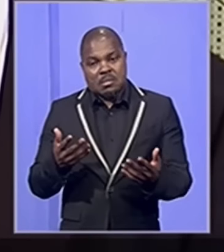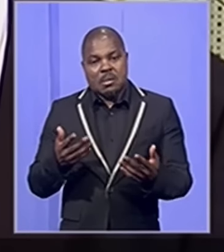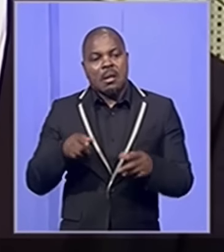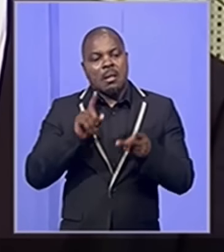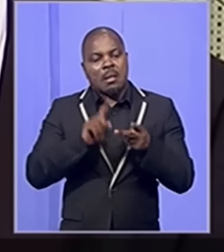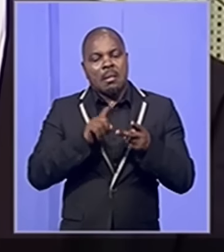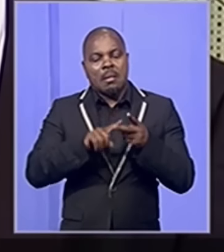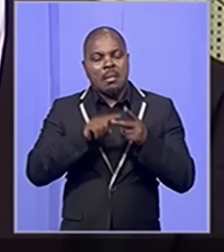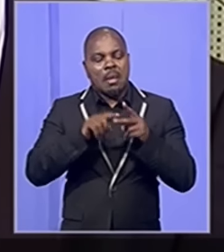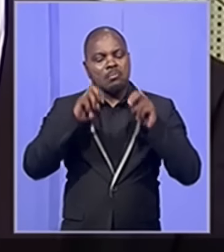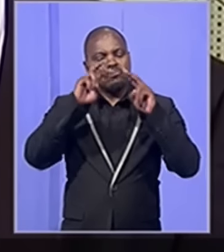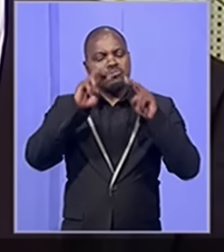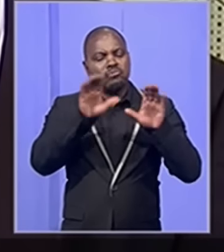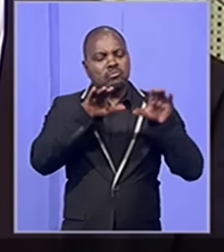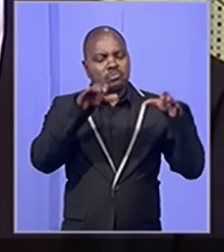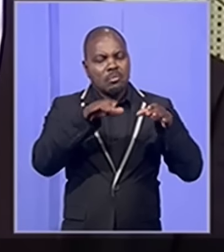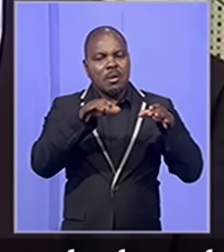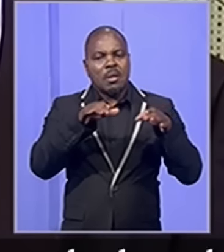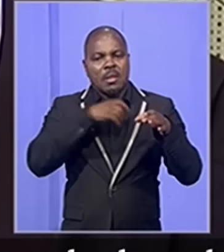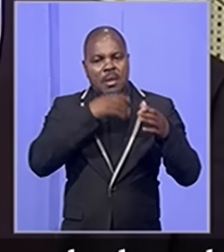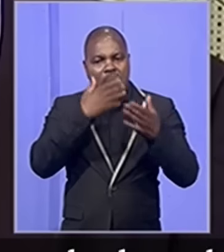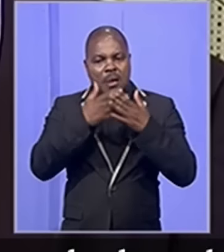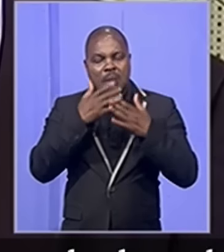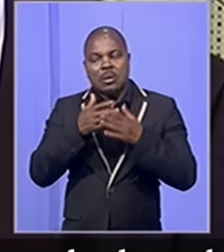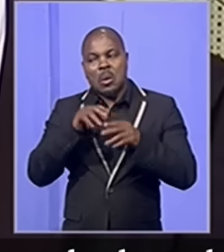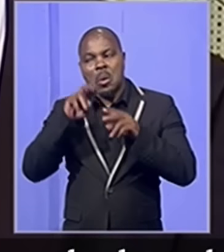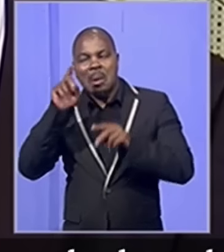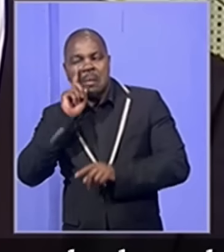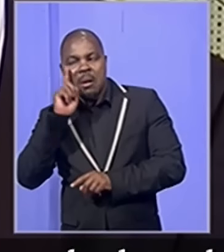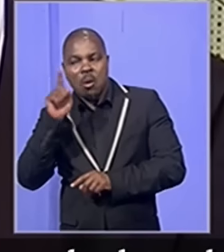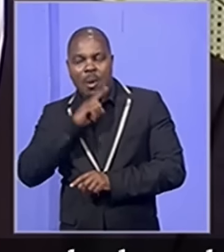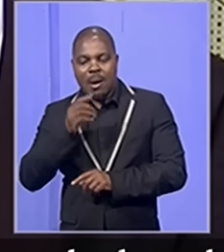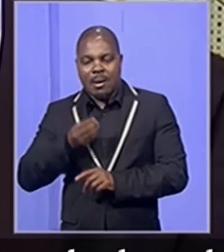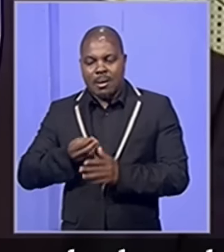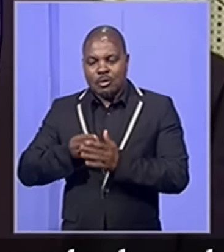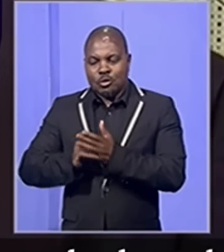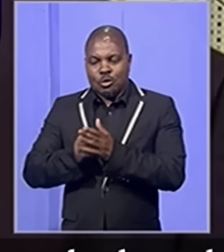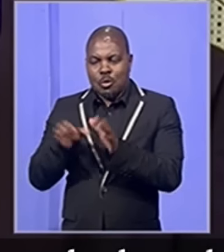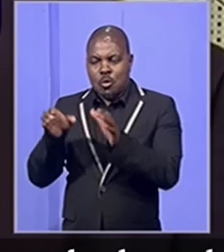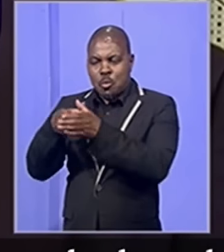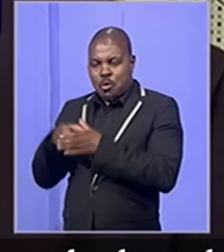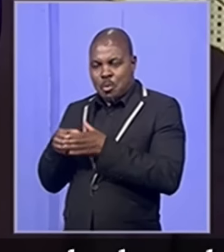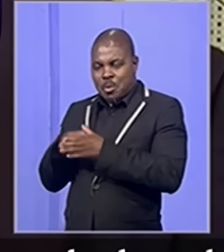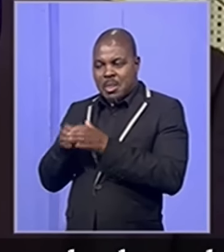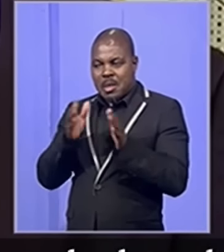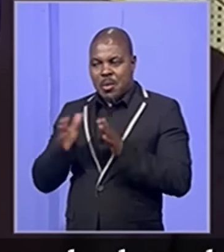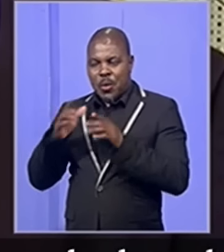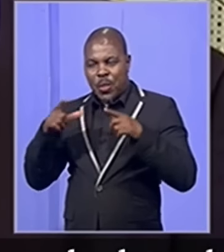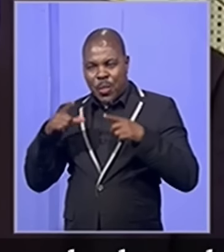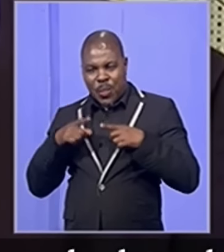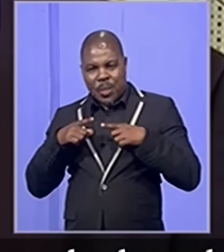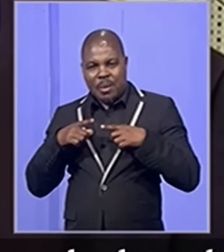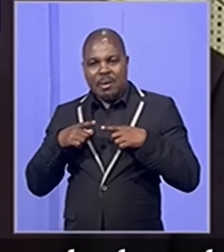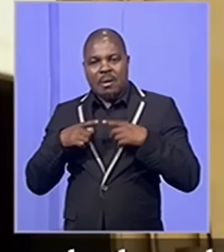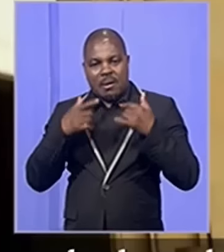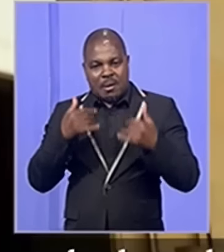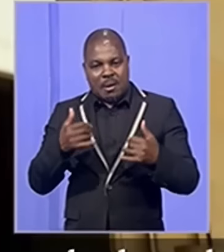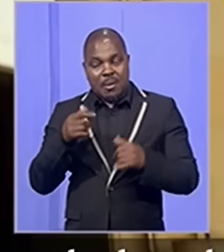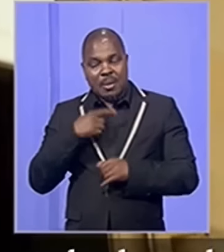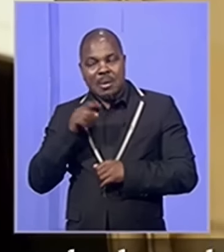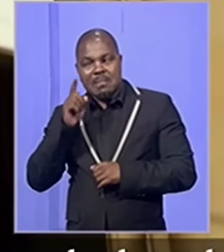service have got a component called the organized crime. That is what they are engaged